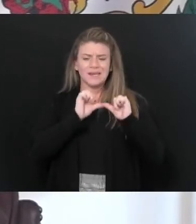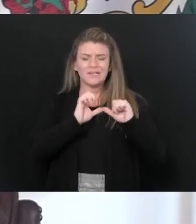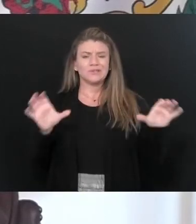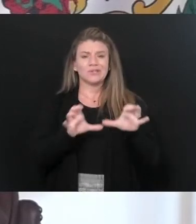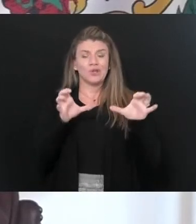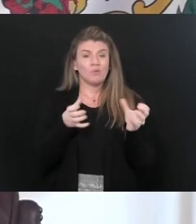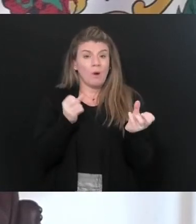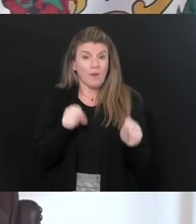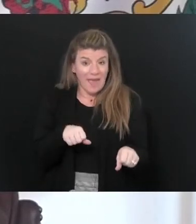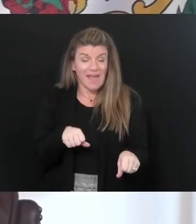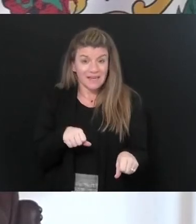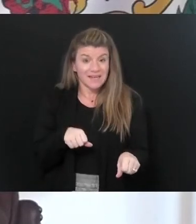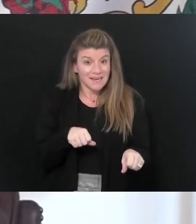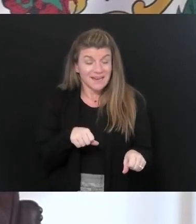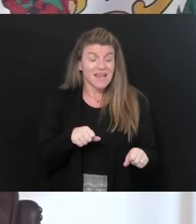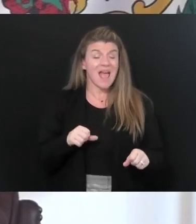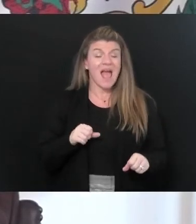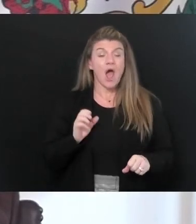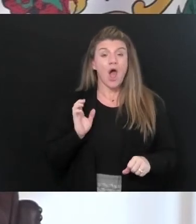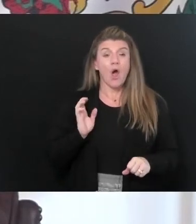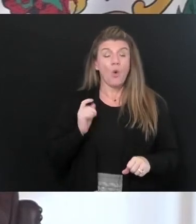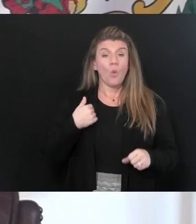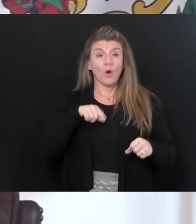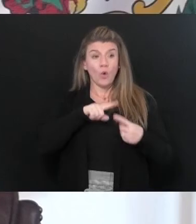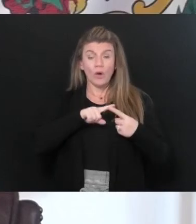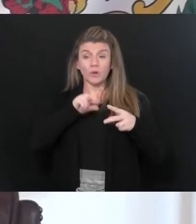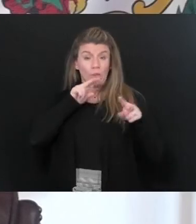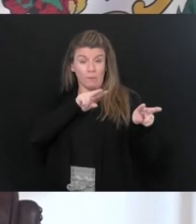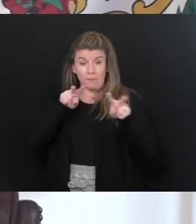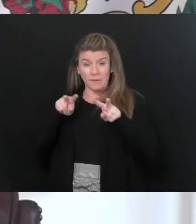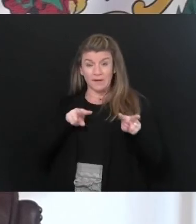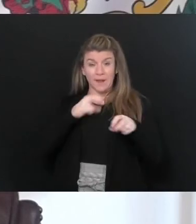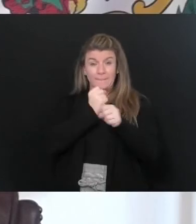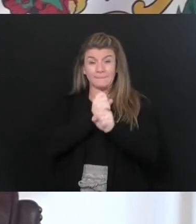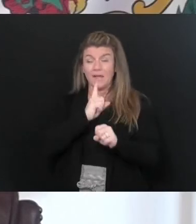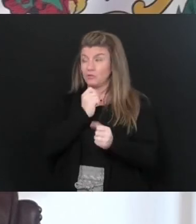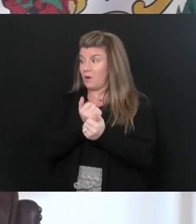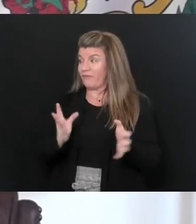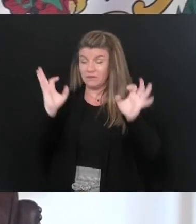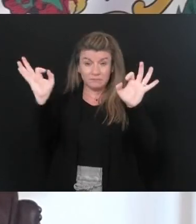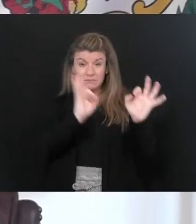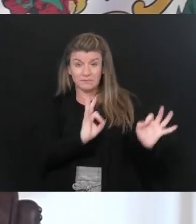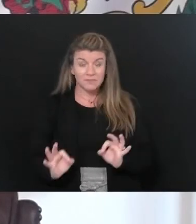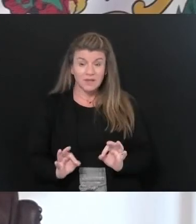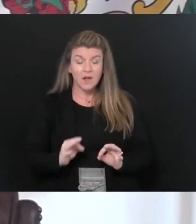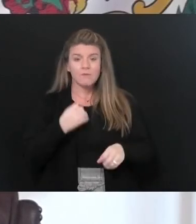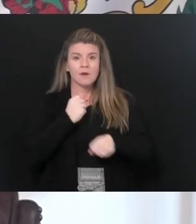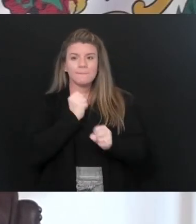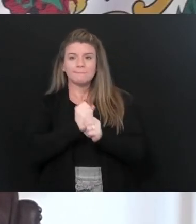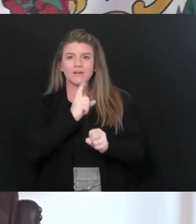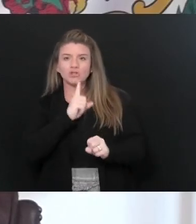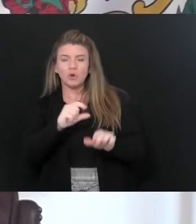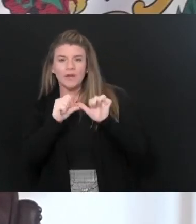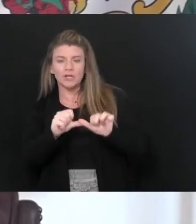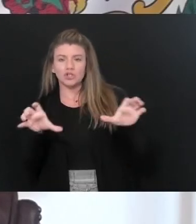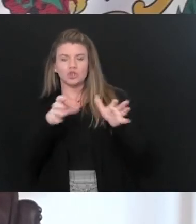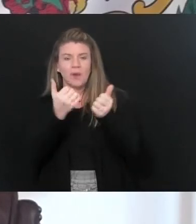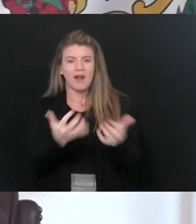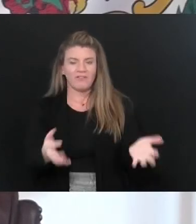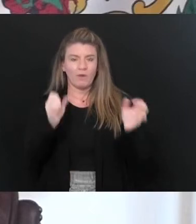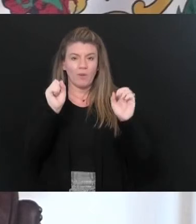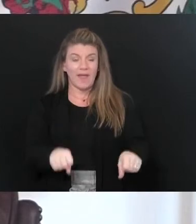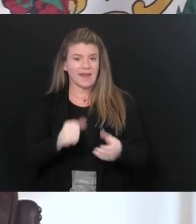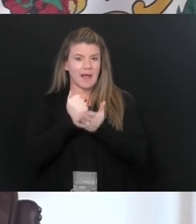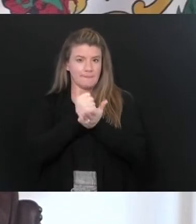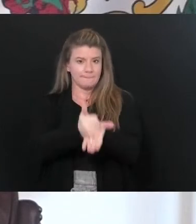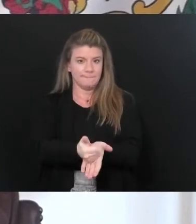we can. We're going to mind the store first and foremost, and we're going to continue to try to do any and everything we can to